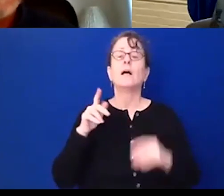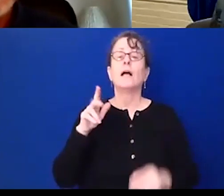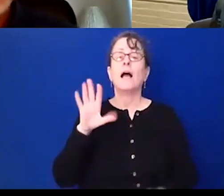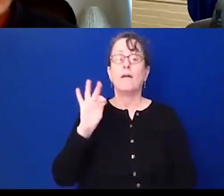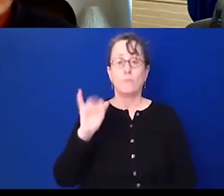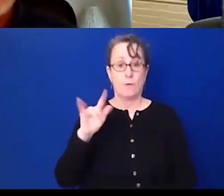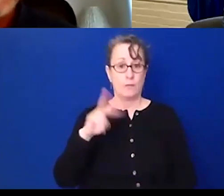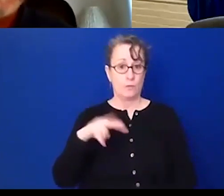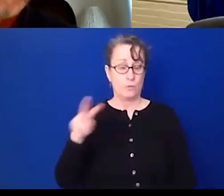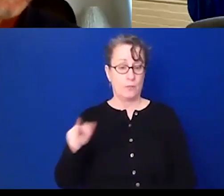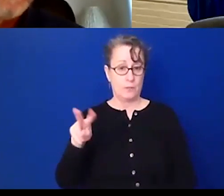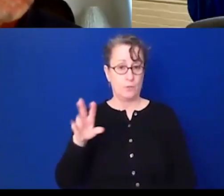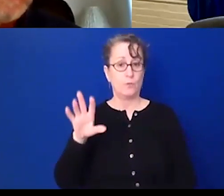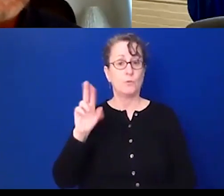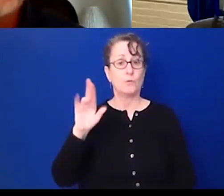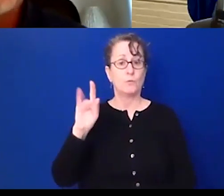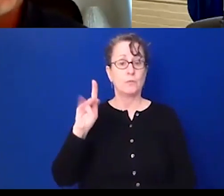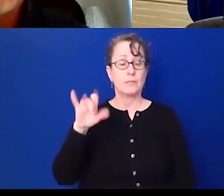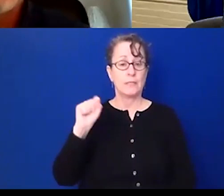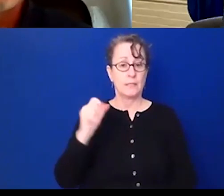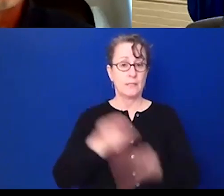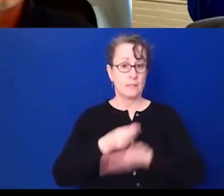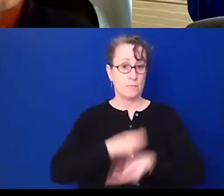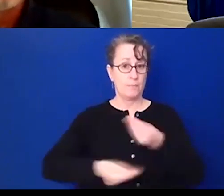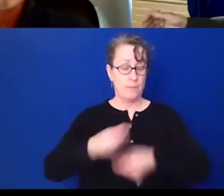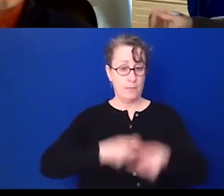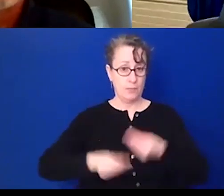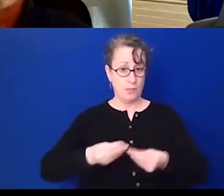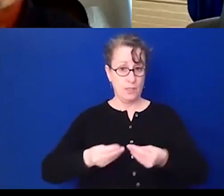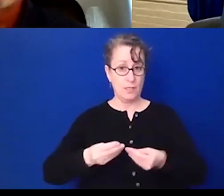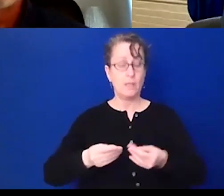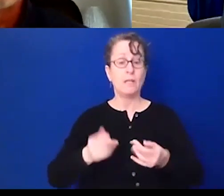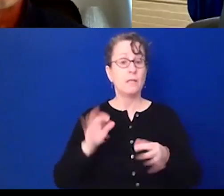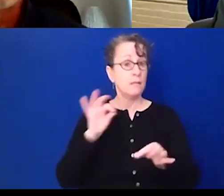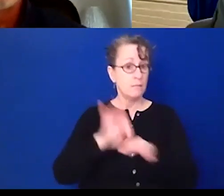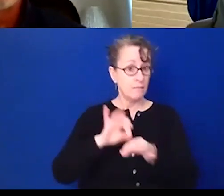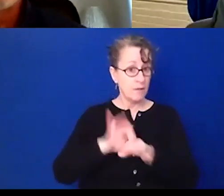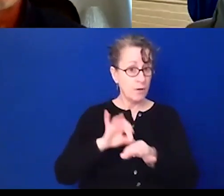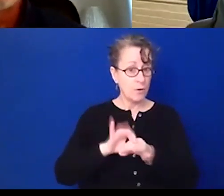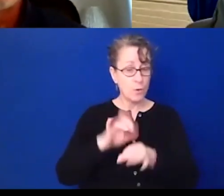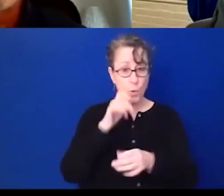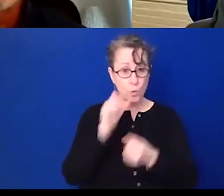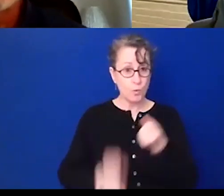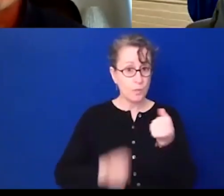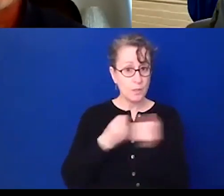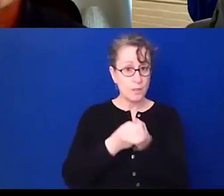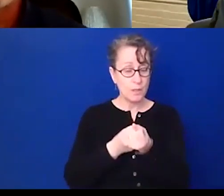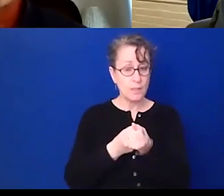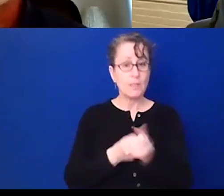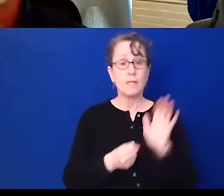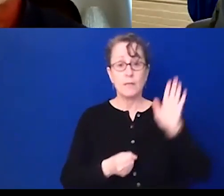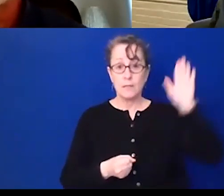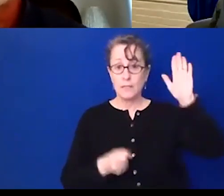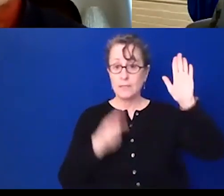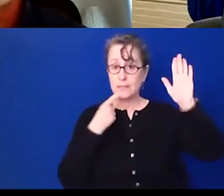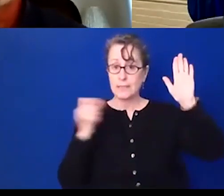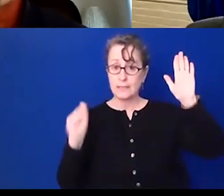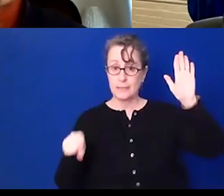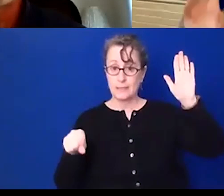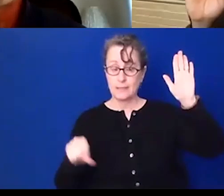as presented. Let's have a vote of select board members. All in favor, please raise your hand and say